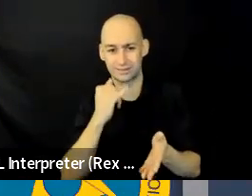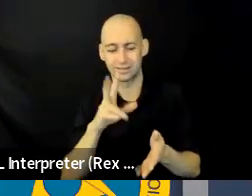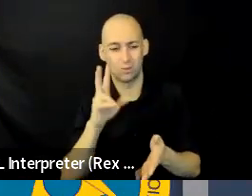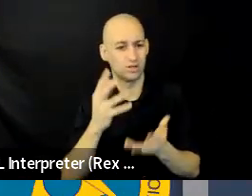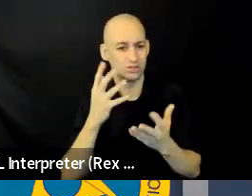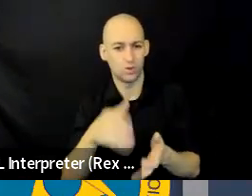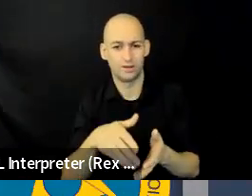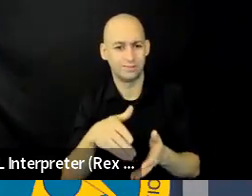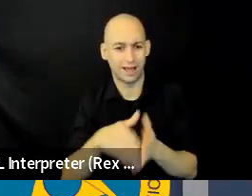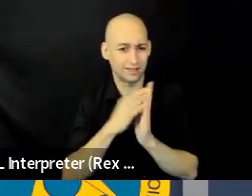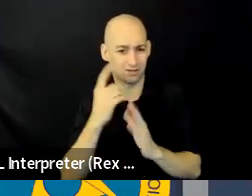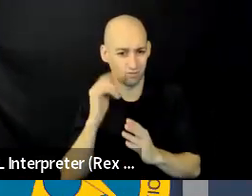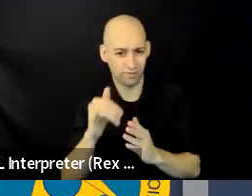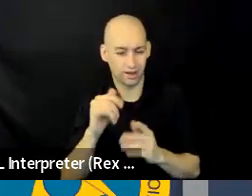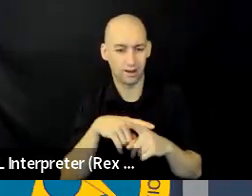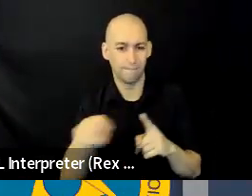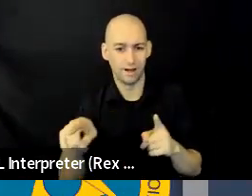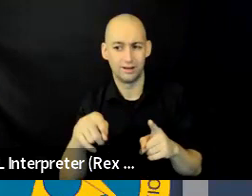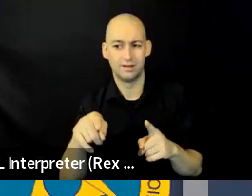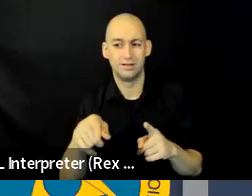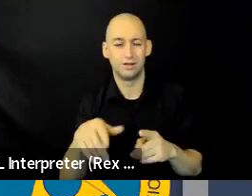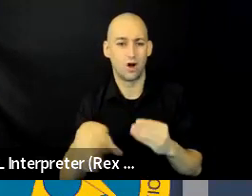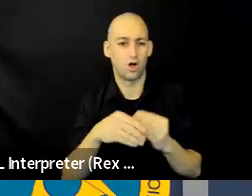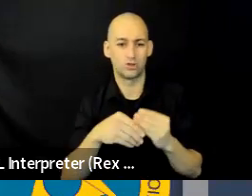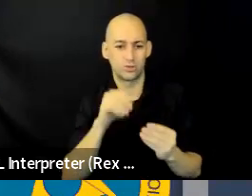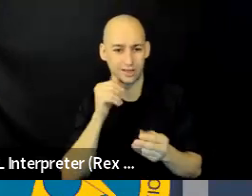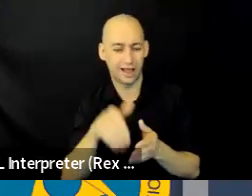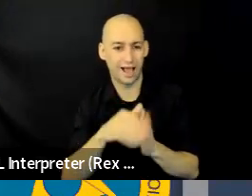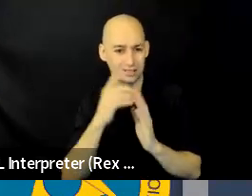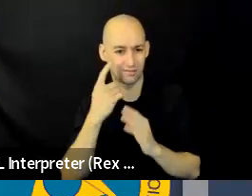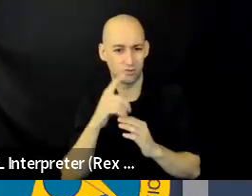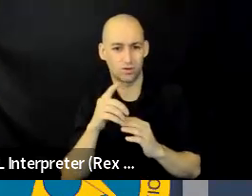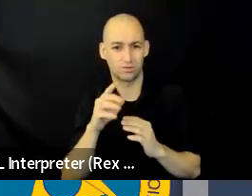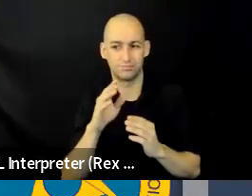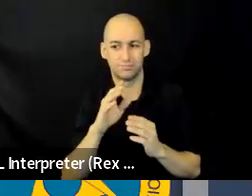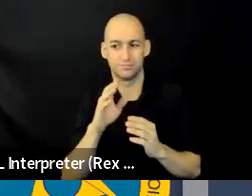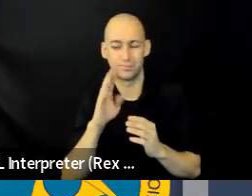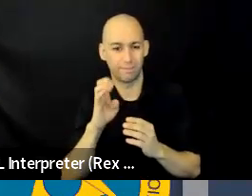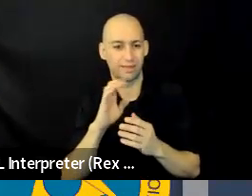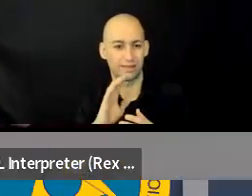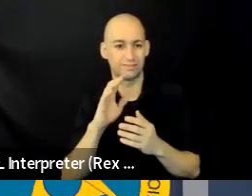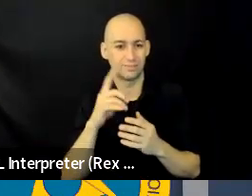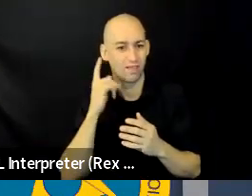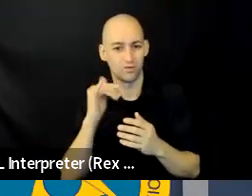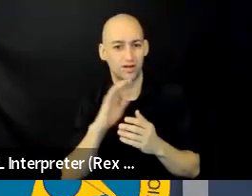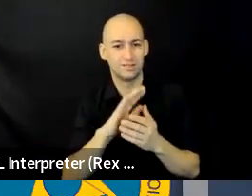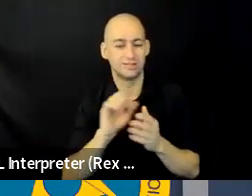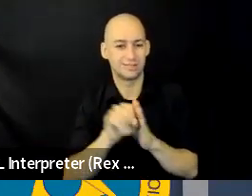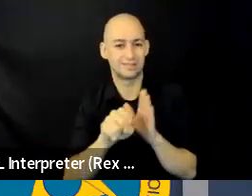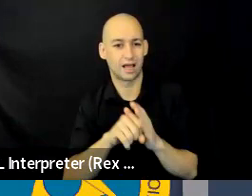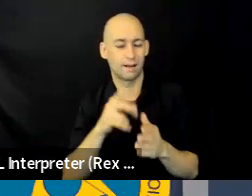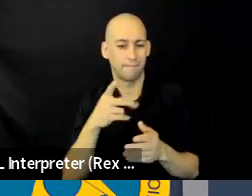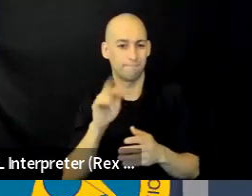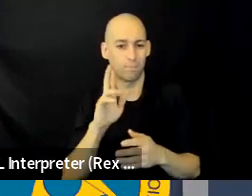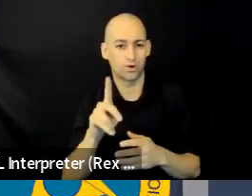ask for it to be that way, but we also didn't ask to be California's state park either. And